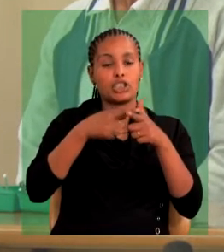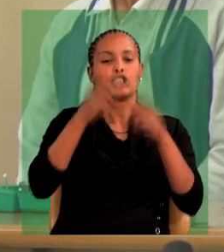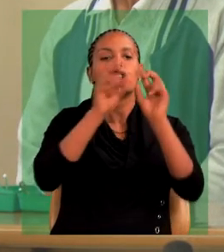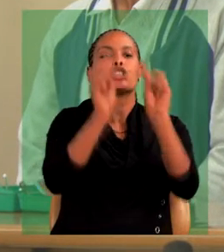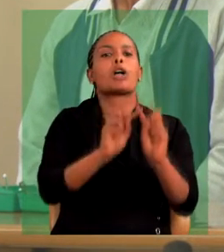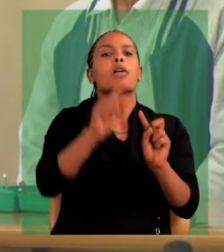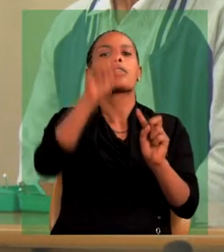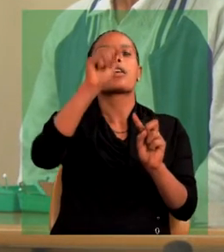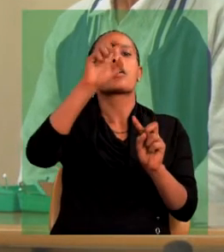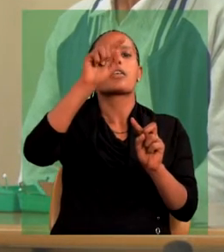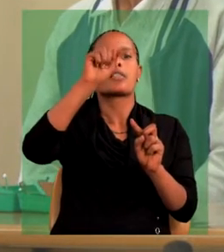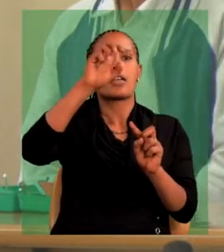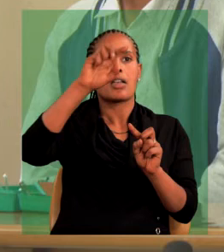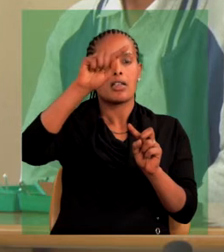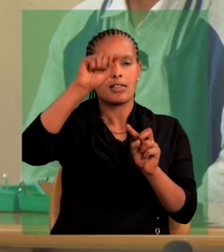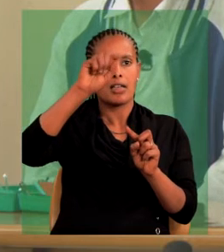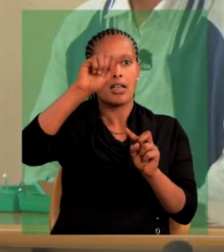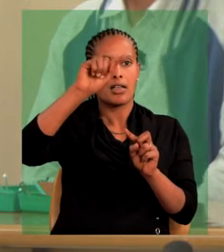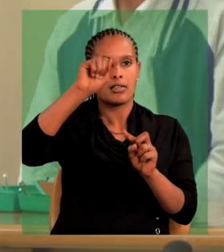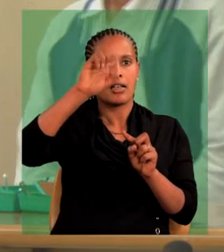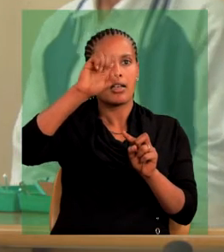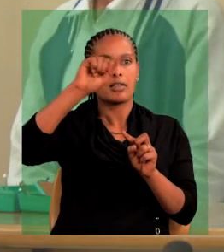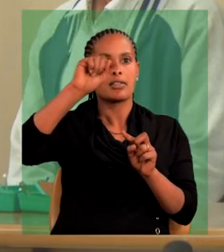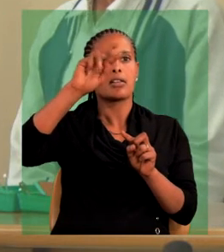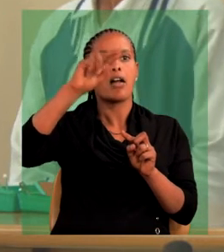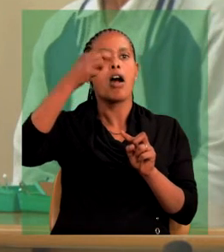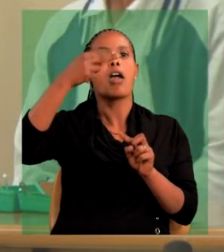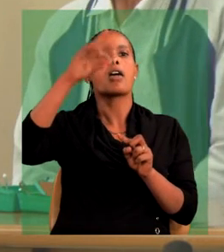would be tetrahedron.